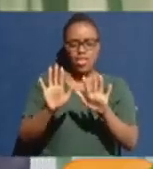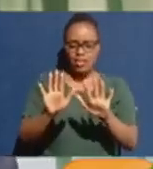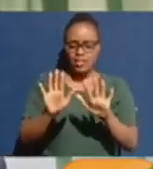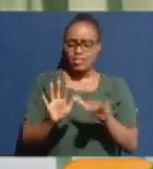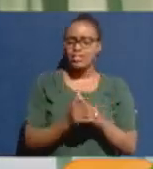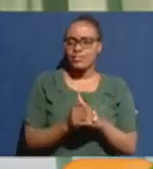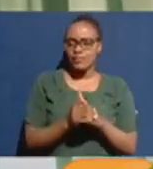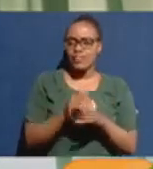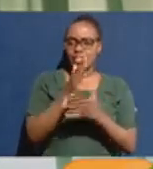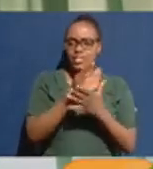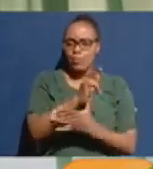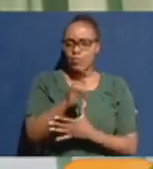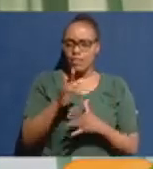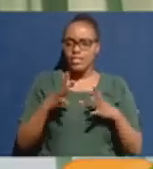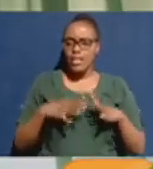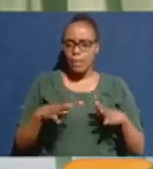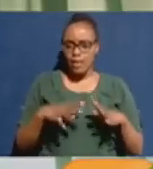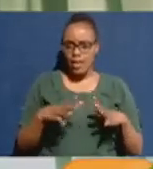Mambo bado.